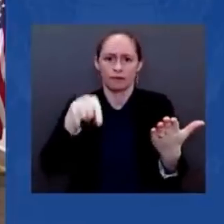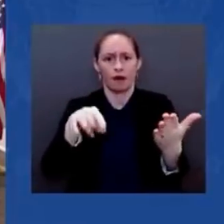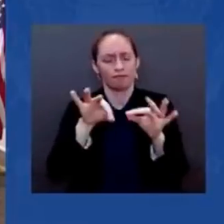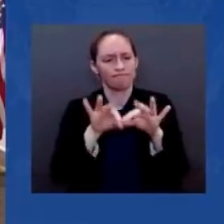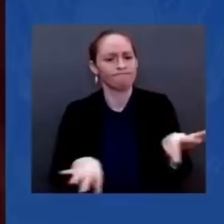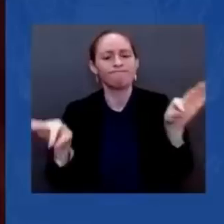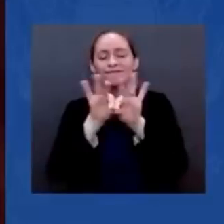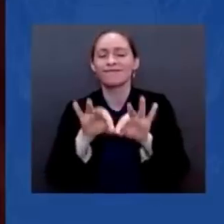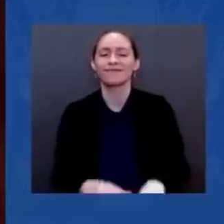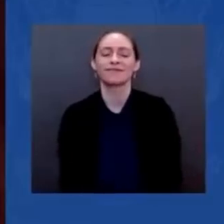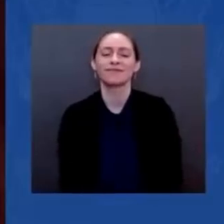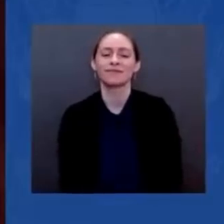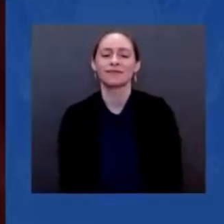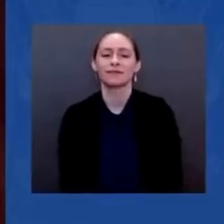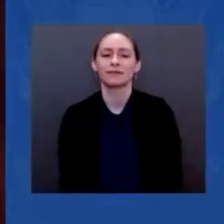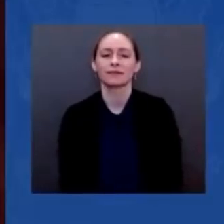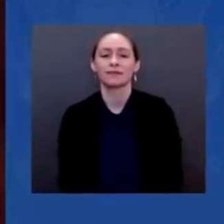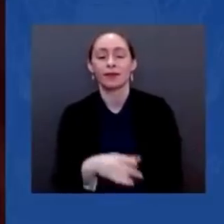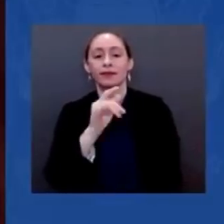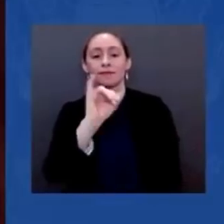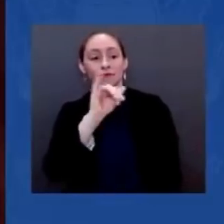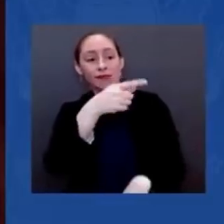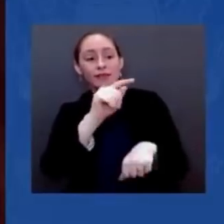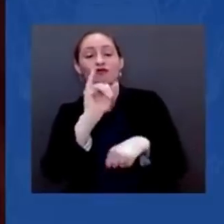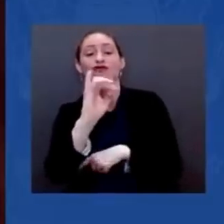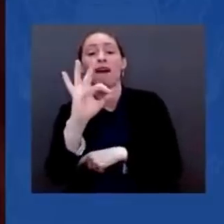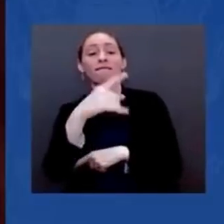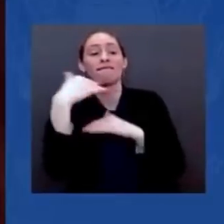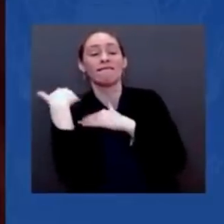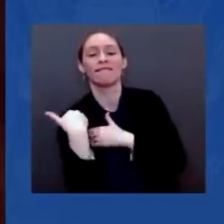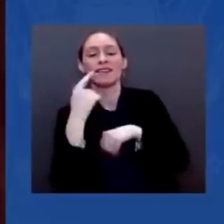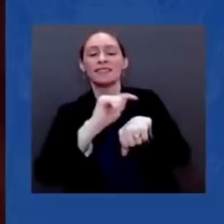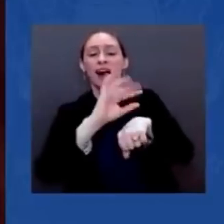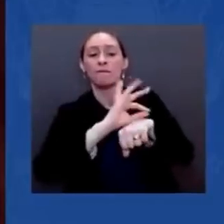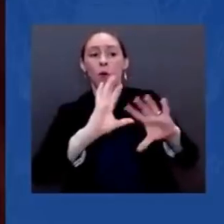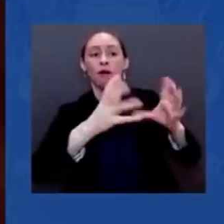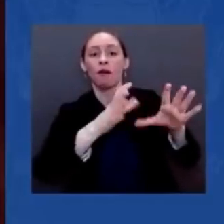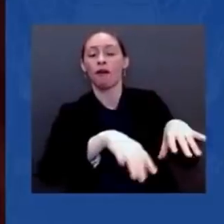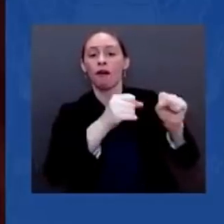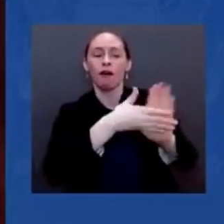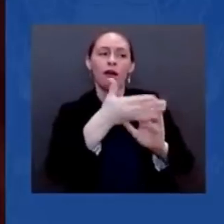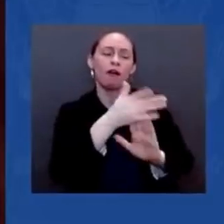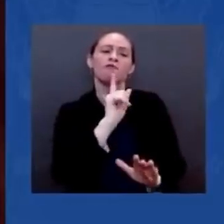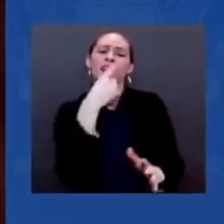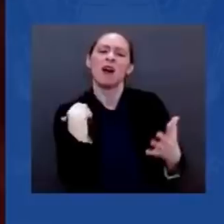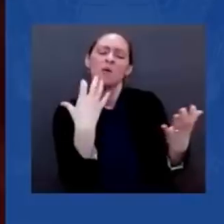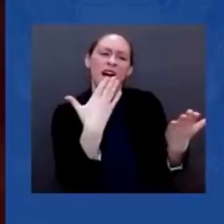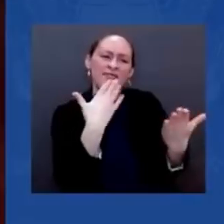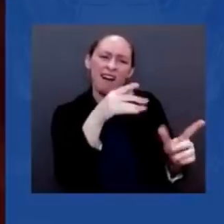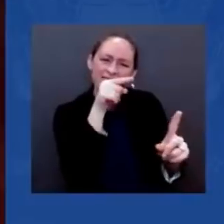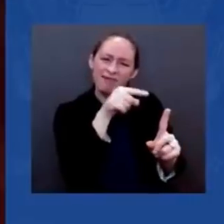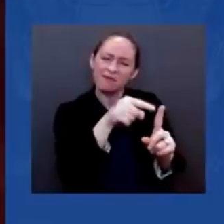of the way. A good example is this last week, I asked for more monoclonal antibody treatments.